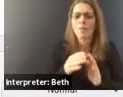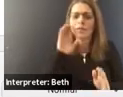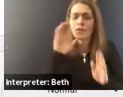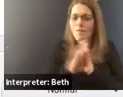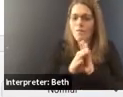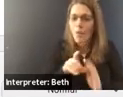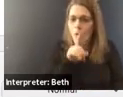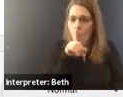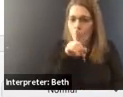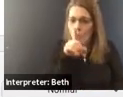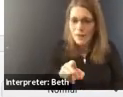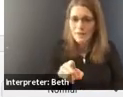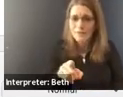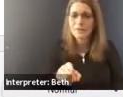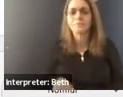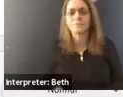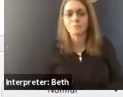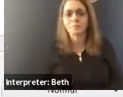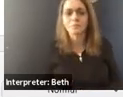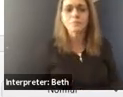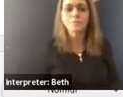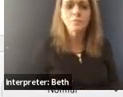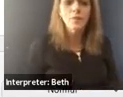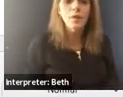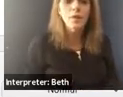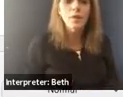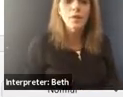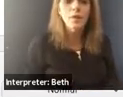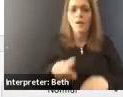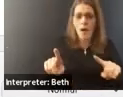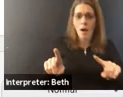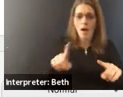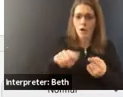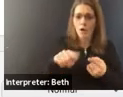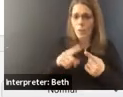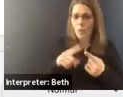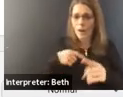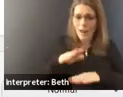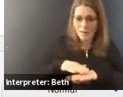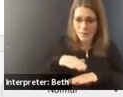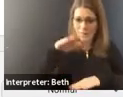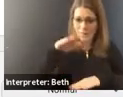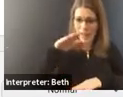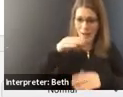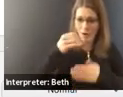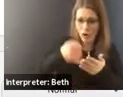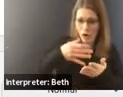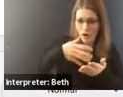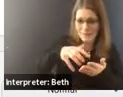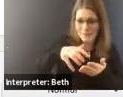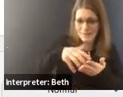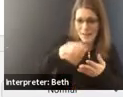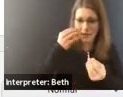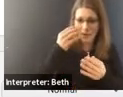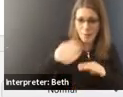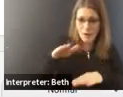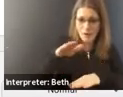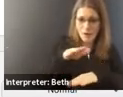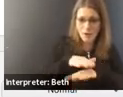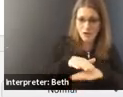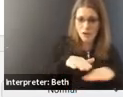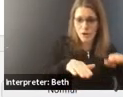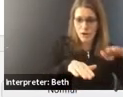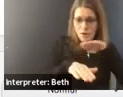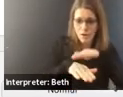me layering sketch information on top of it, it quickly